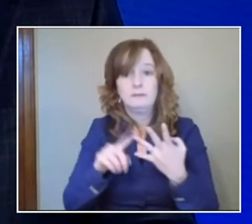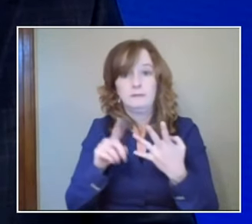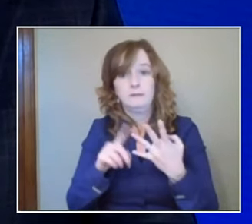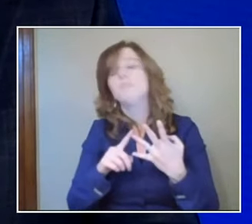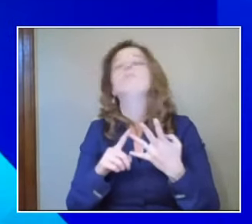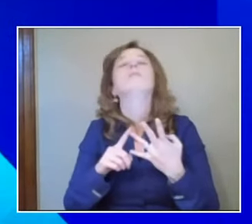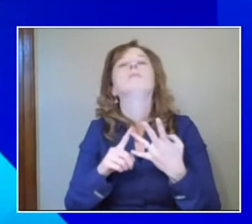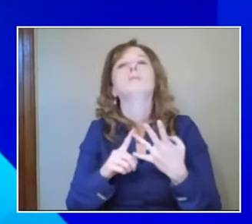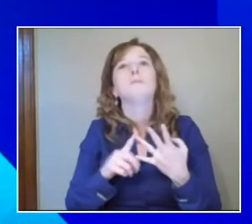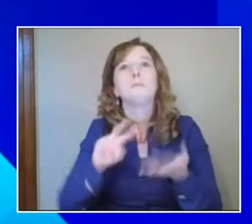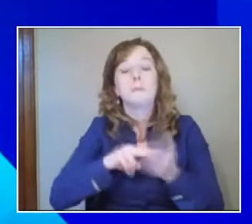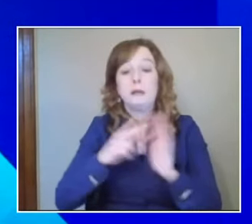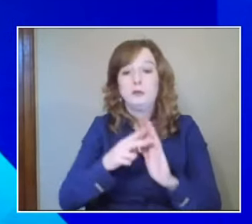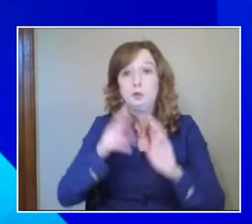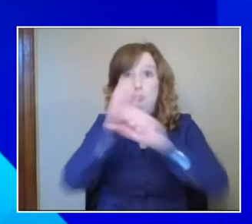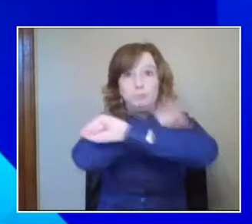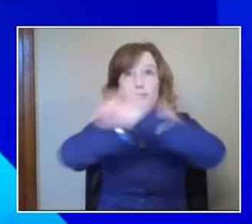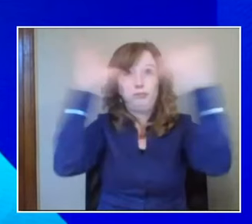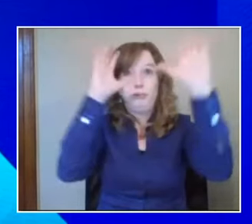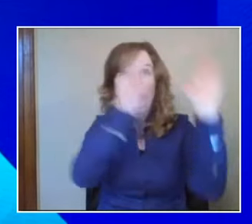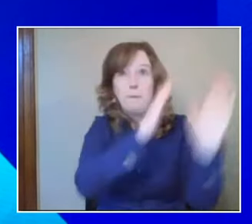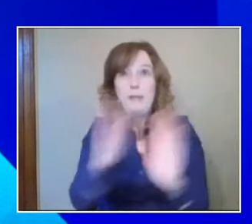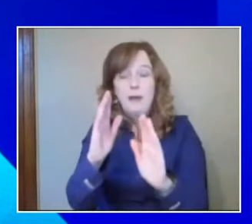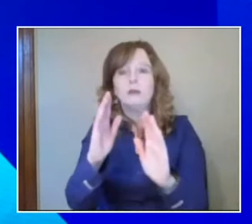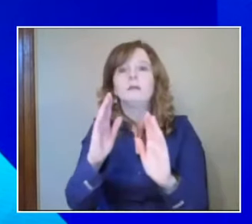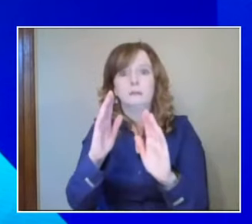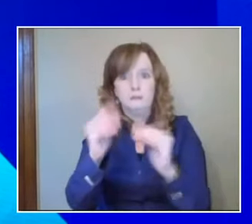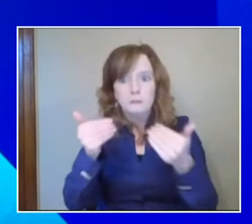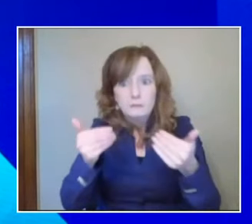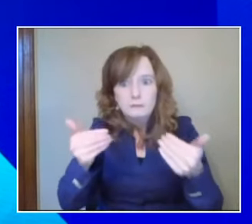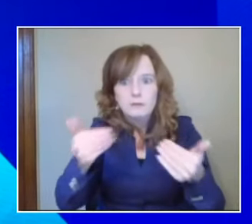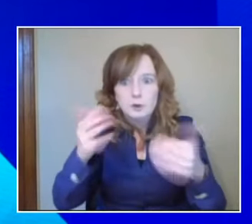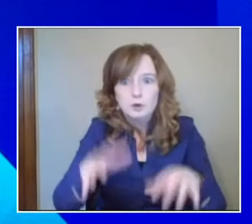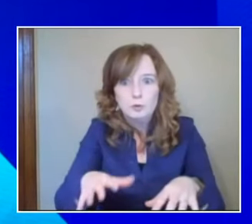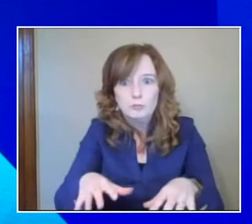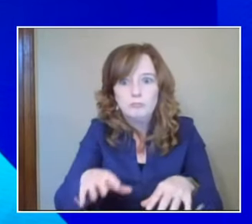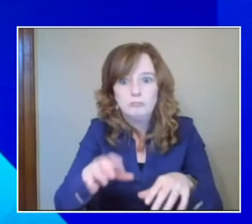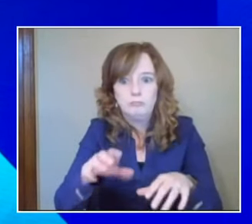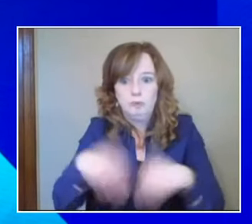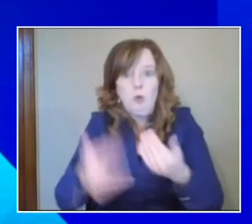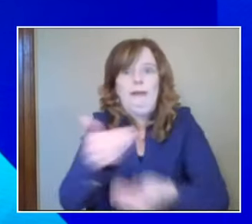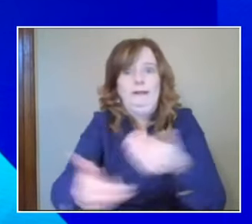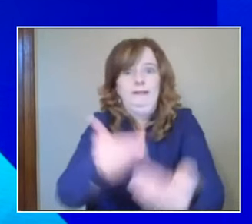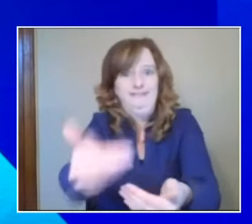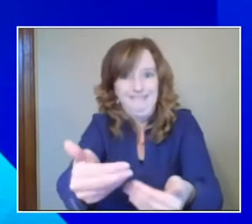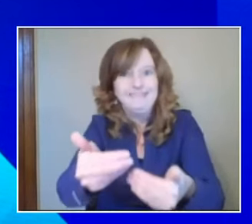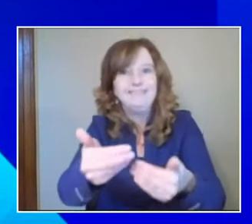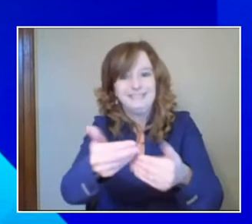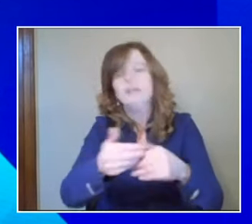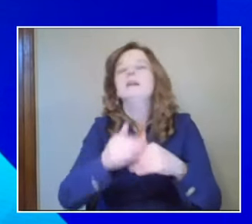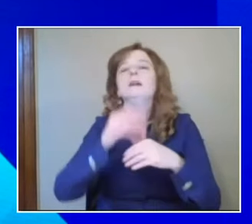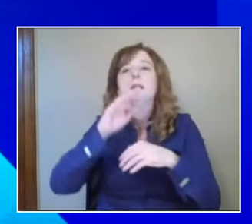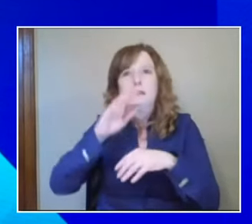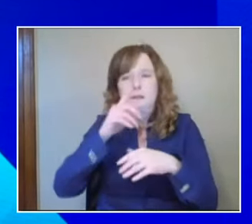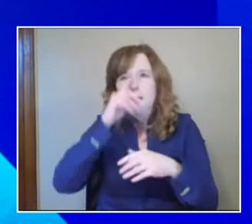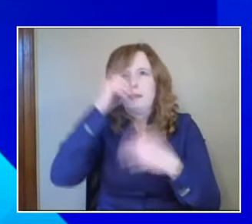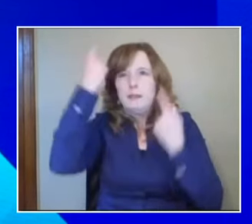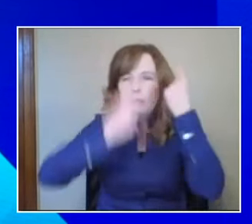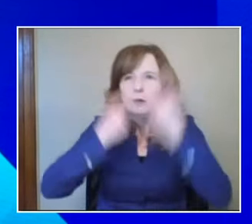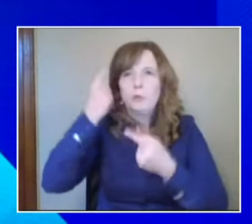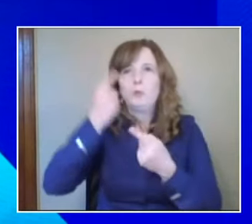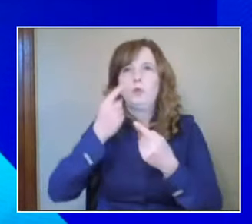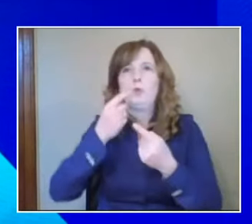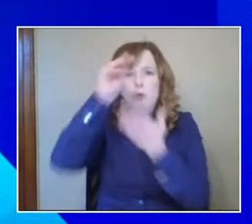into action. Focus on doing things well, honestly measuring your plan, sharing your progress,